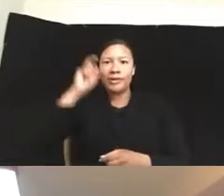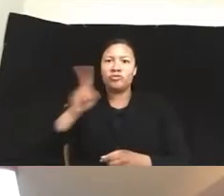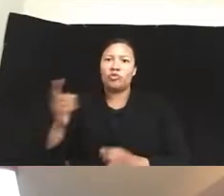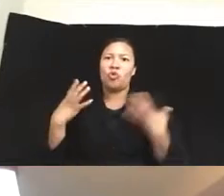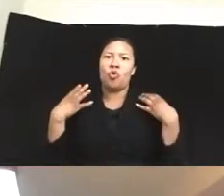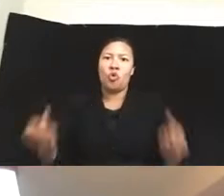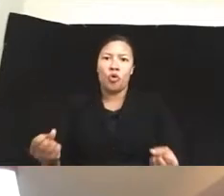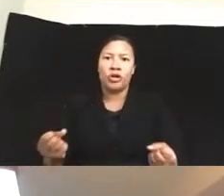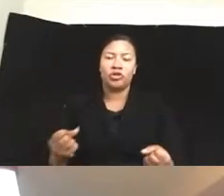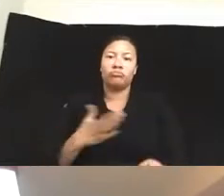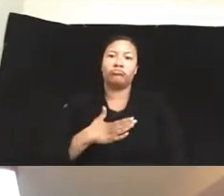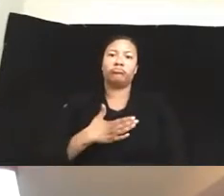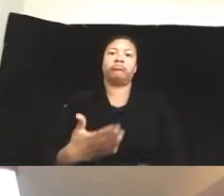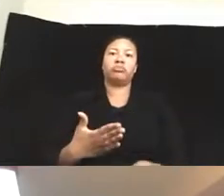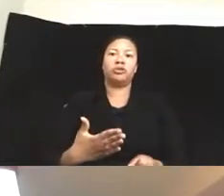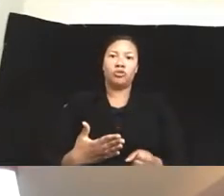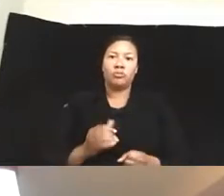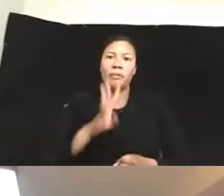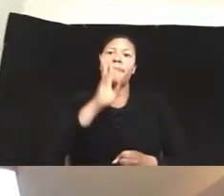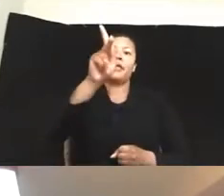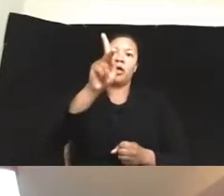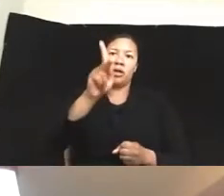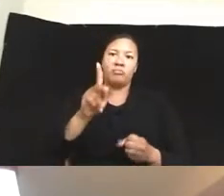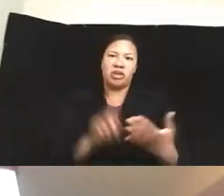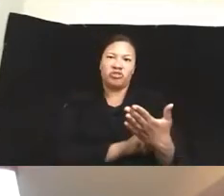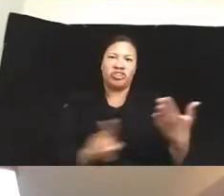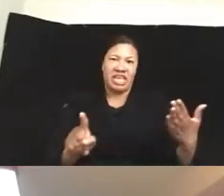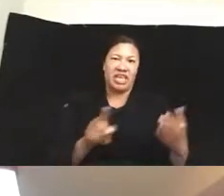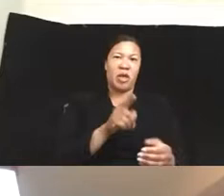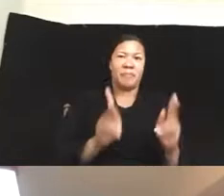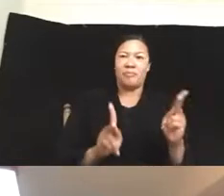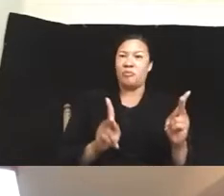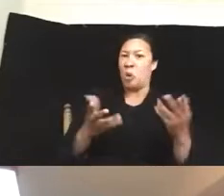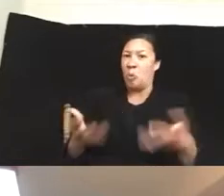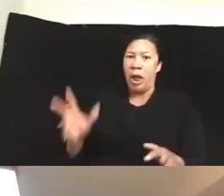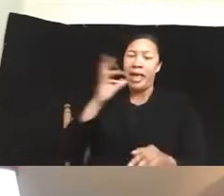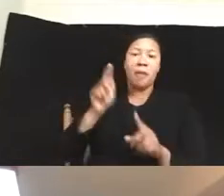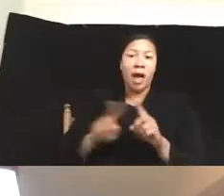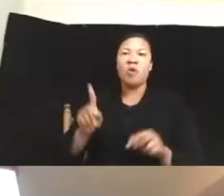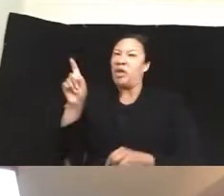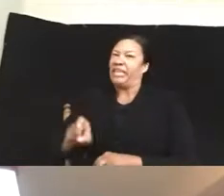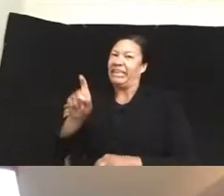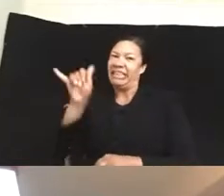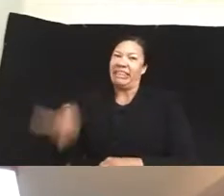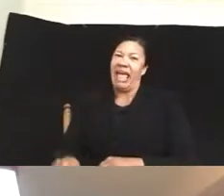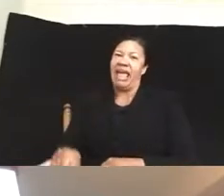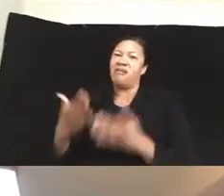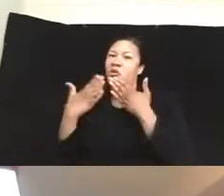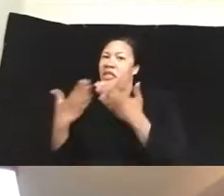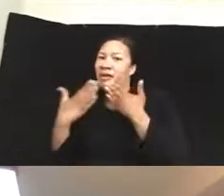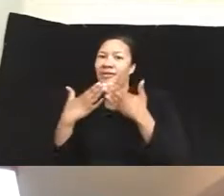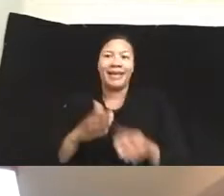critique, where it is rarely welcome, and for that reason, especially needed. So that's I'm just- a fan. Thank you, Dr.